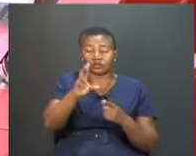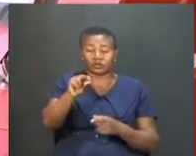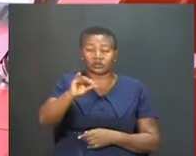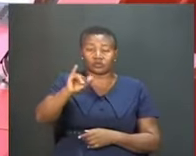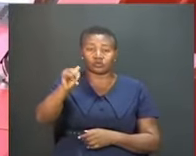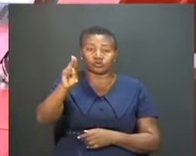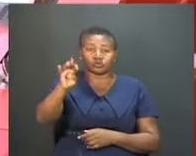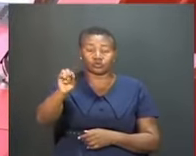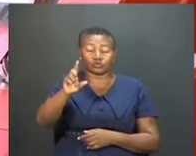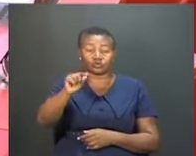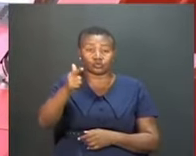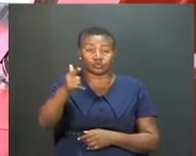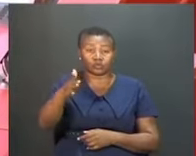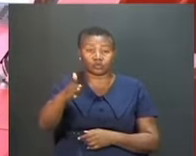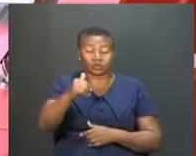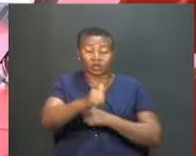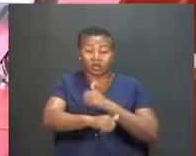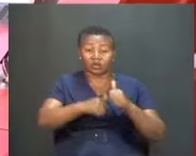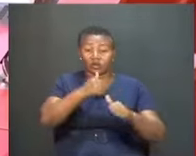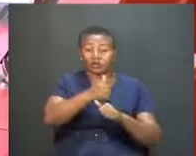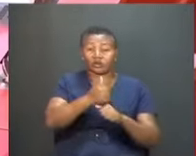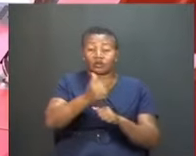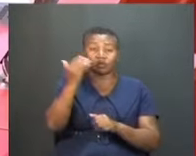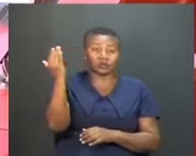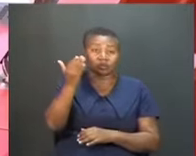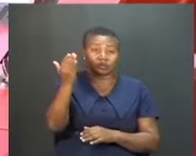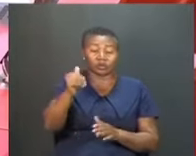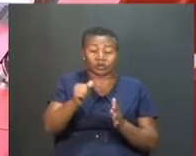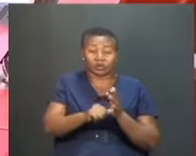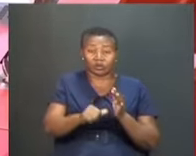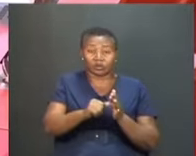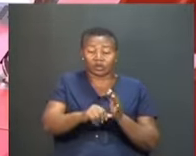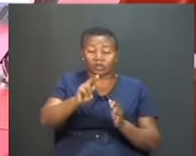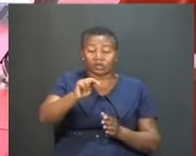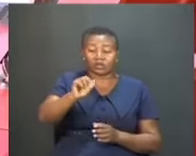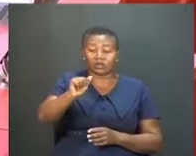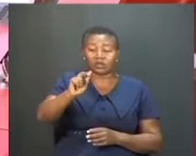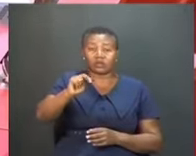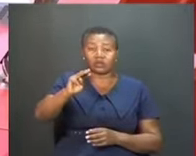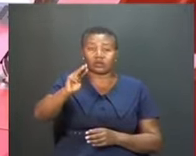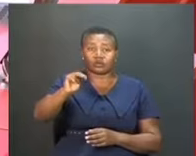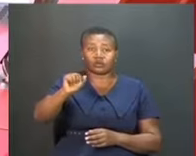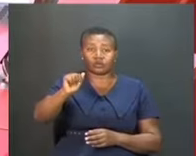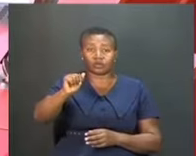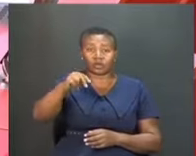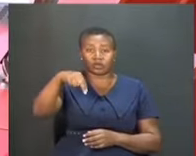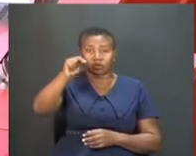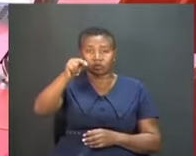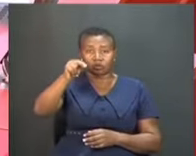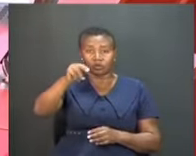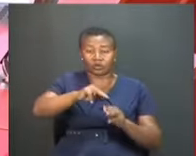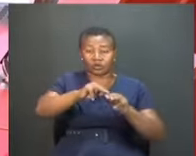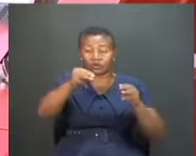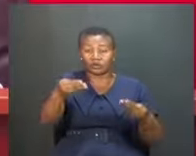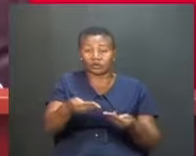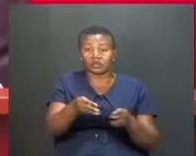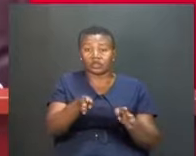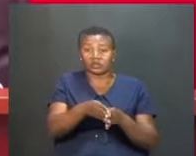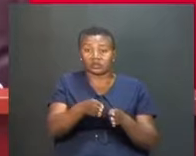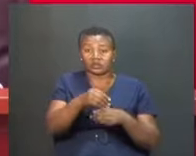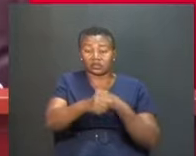2025. Annual statement by the Audit Committee of the Nanumba North Municipal Assembly for the year 2024.